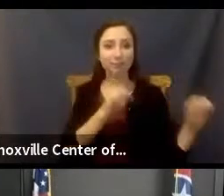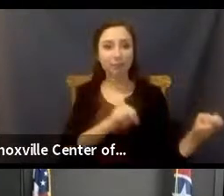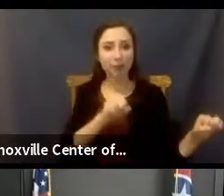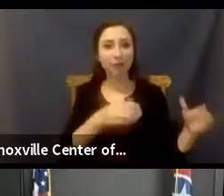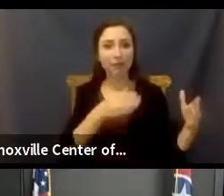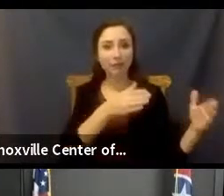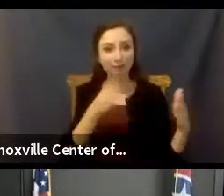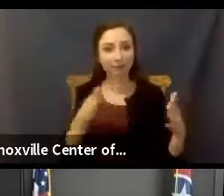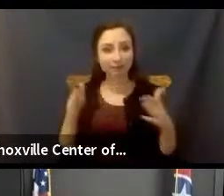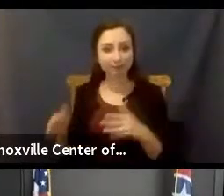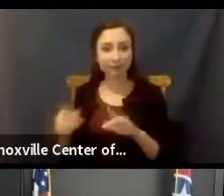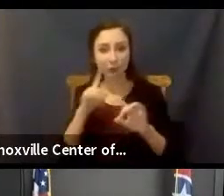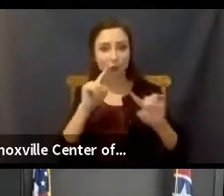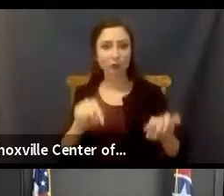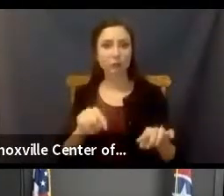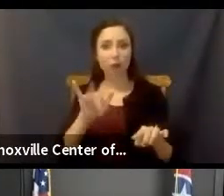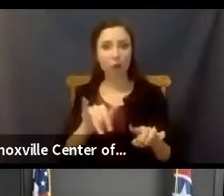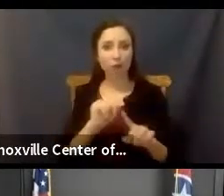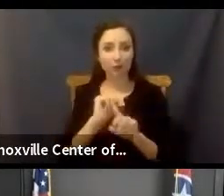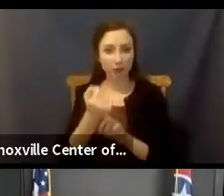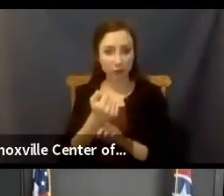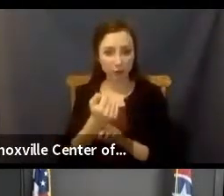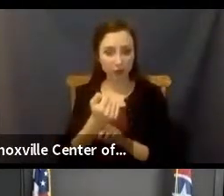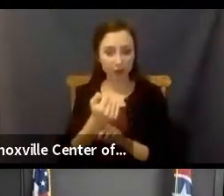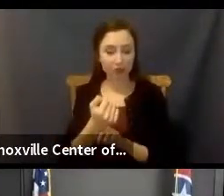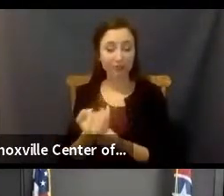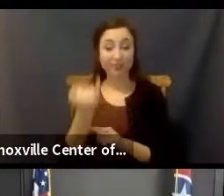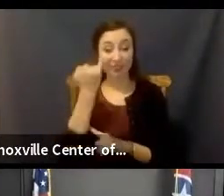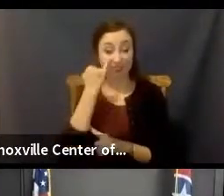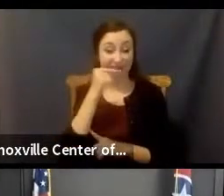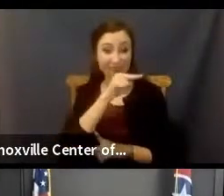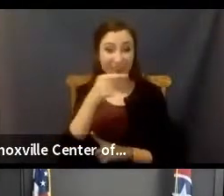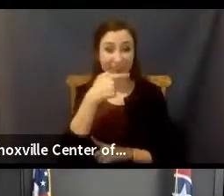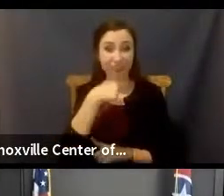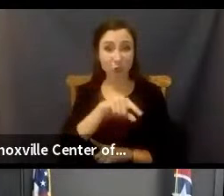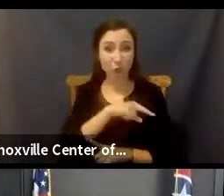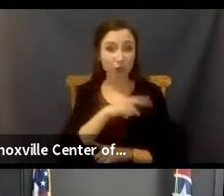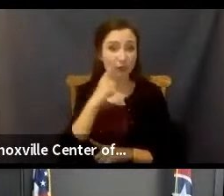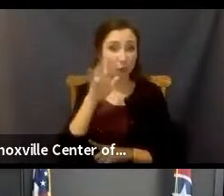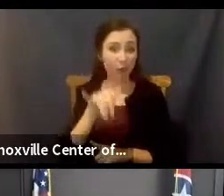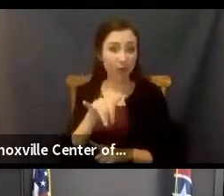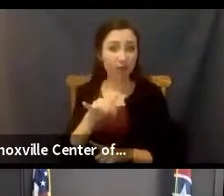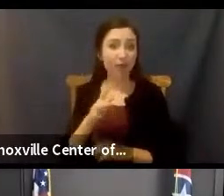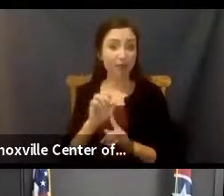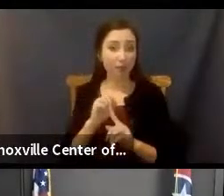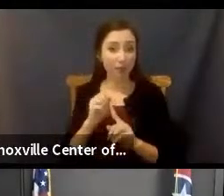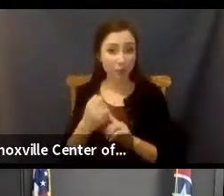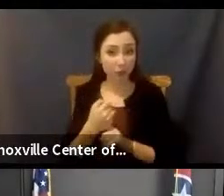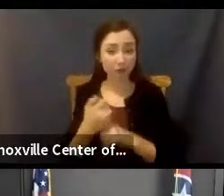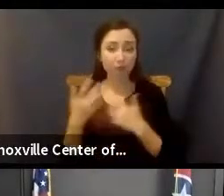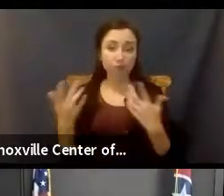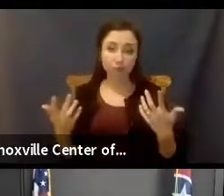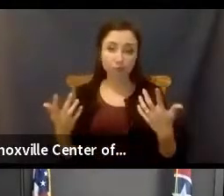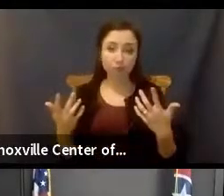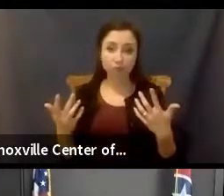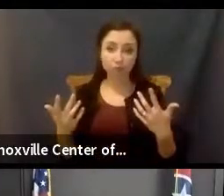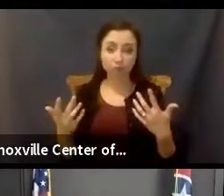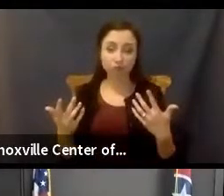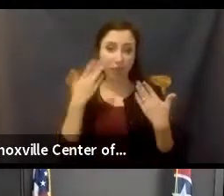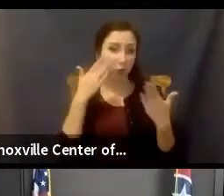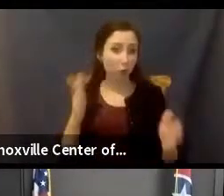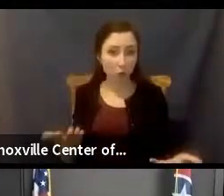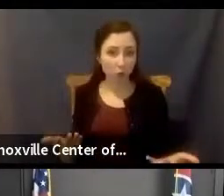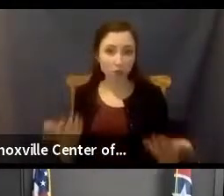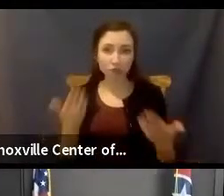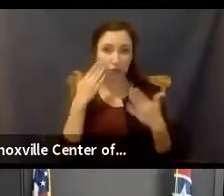in response to such conditions. Whether these would qualify in those conditions is I'm